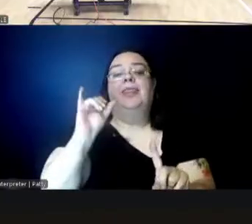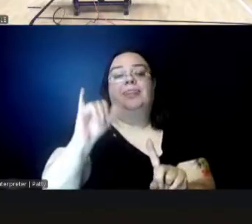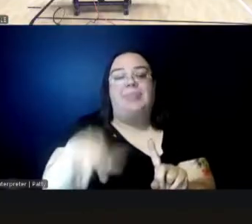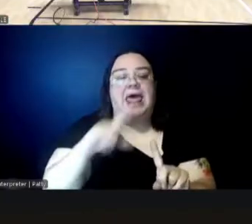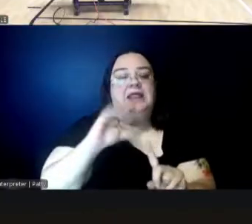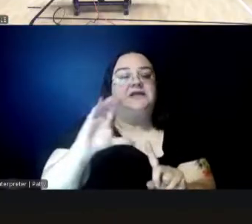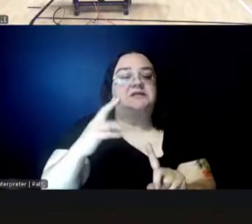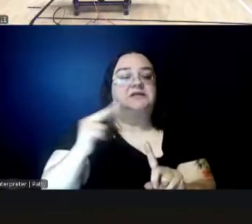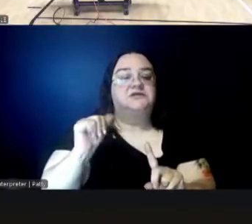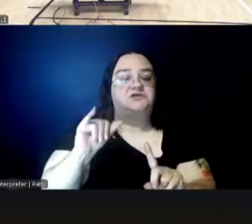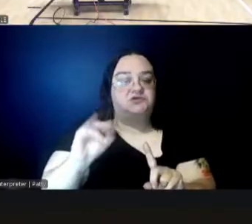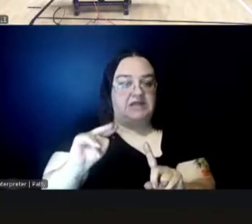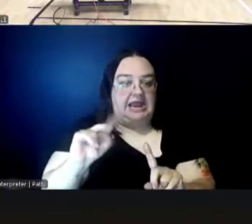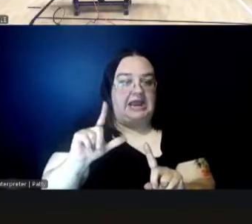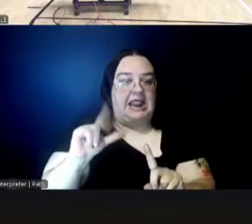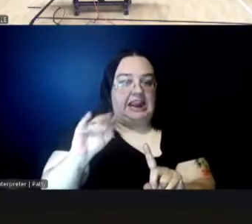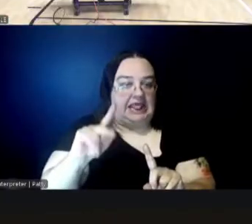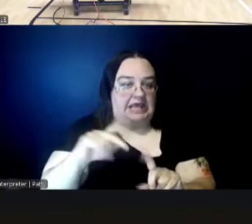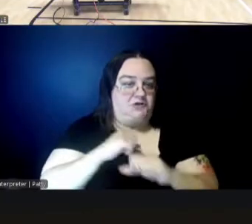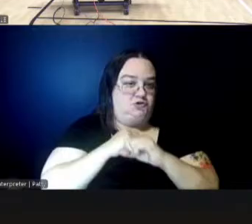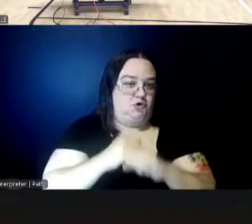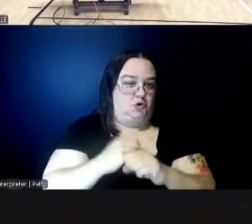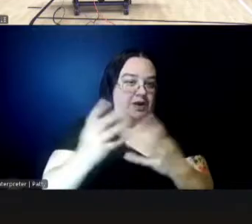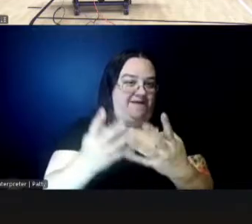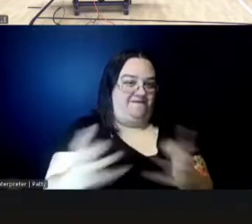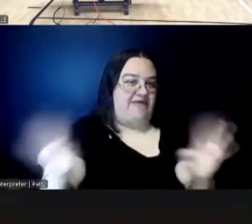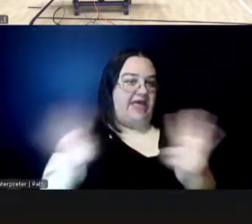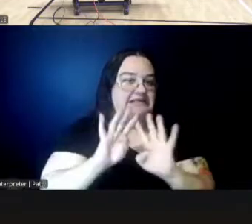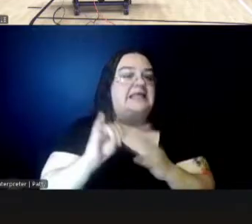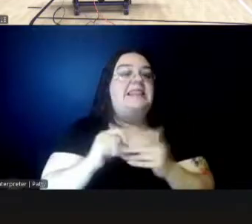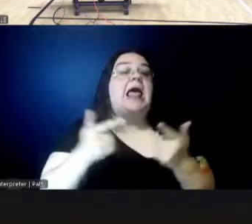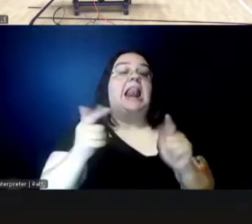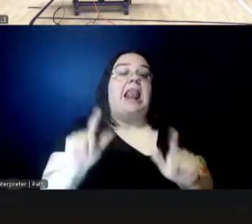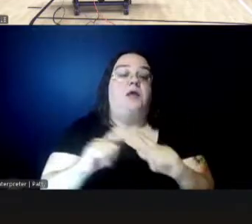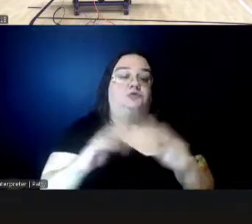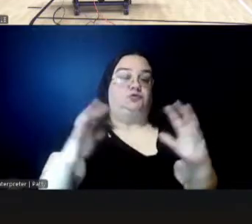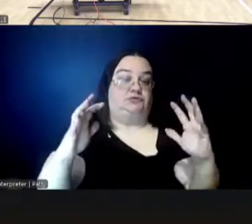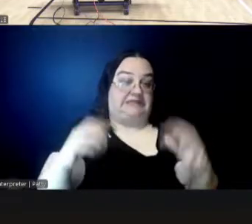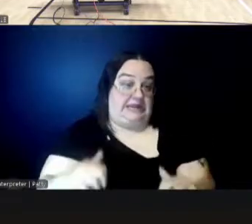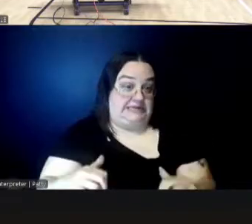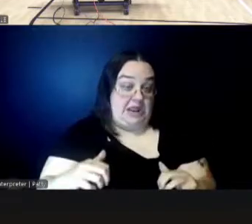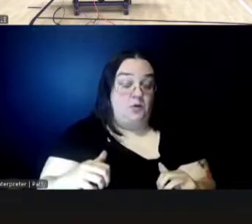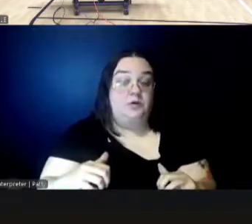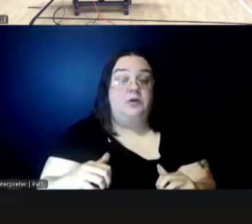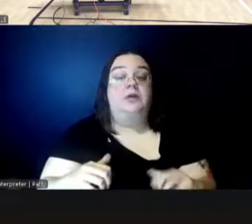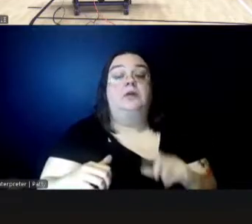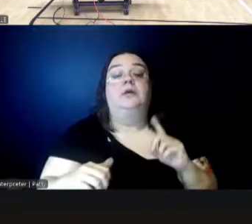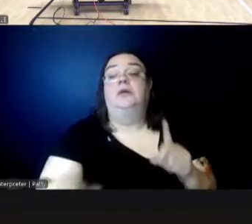link security fence that we're allowed to take down. The